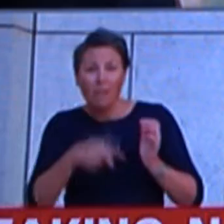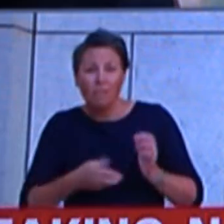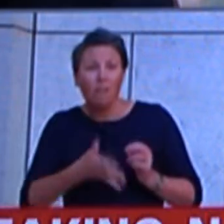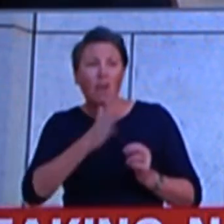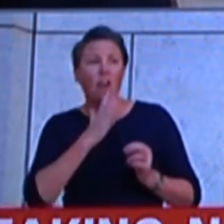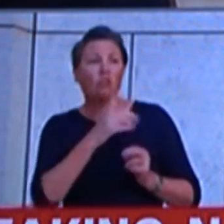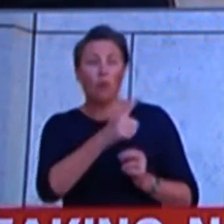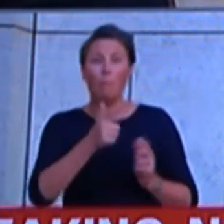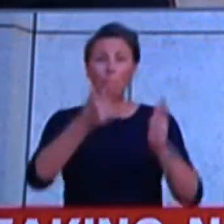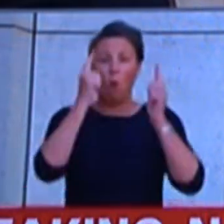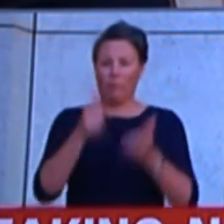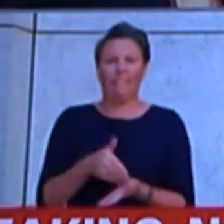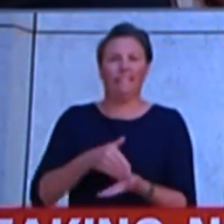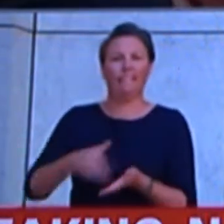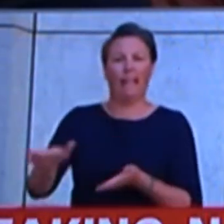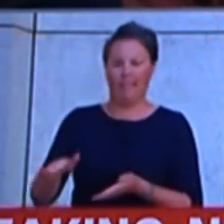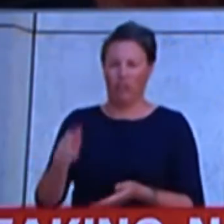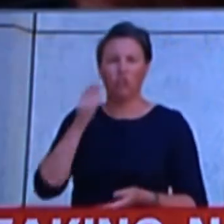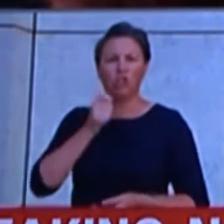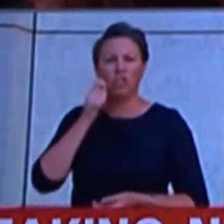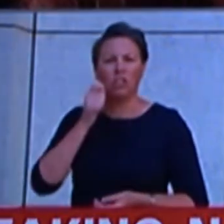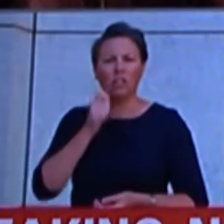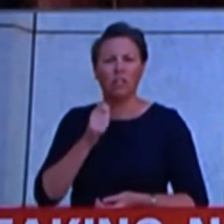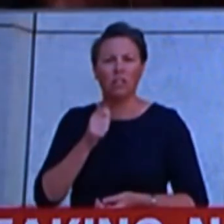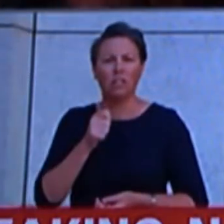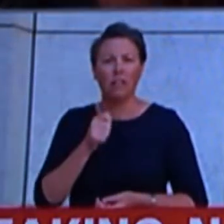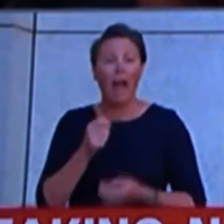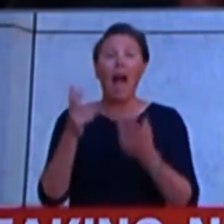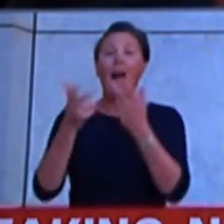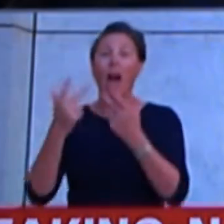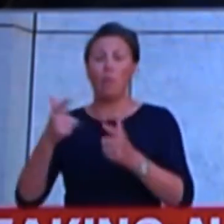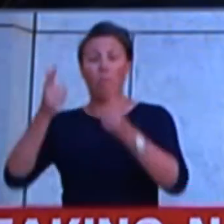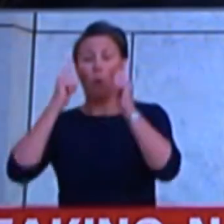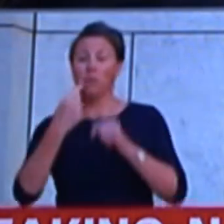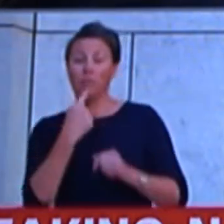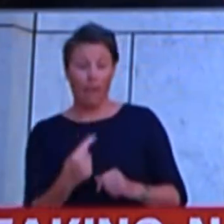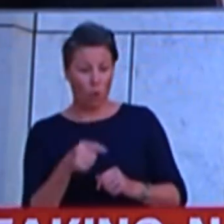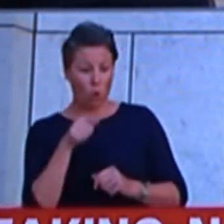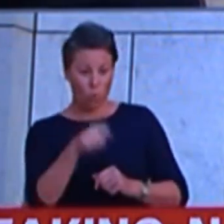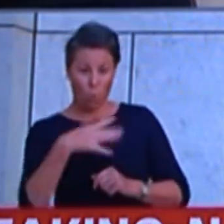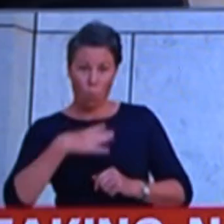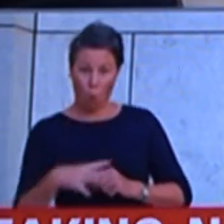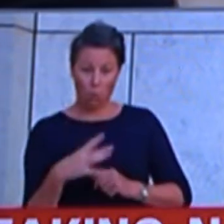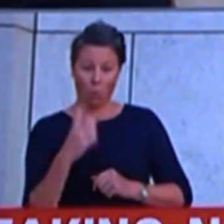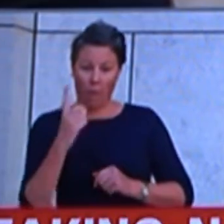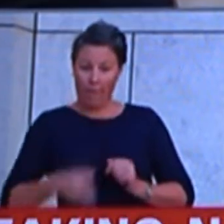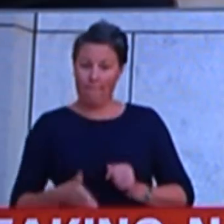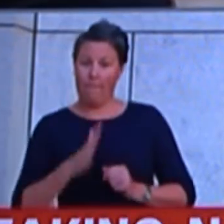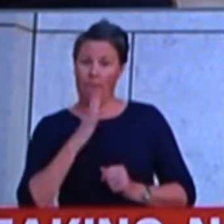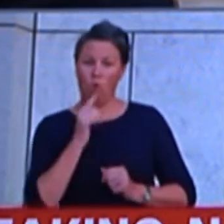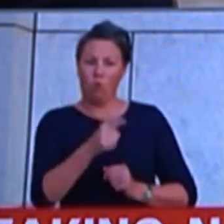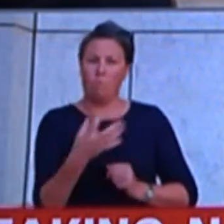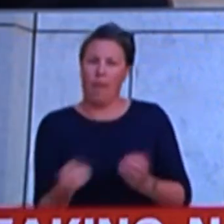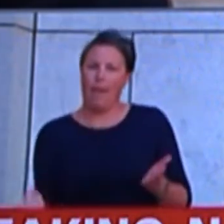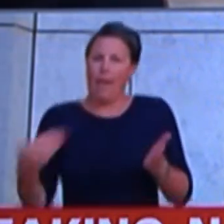sacked. Another worker who was told that she would now have to work up to $750 worth of hours to get the money, and she